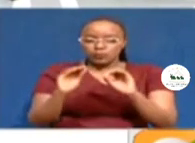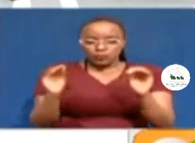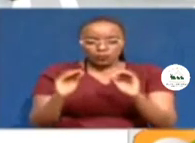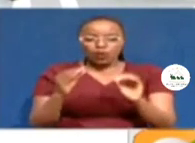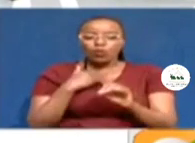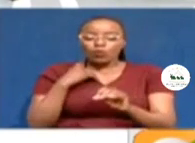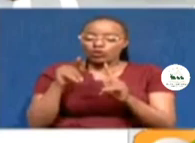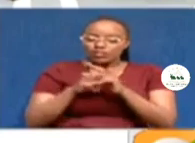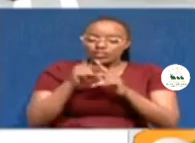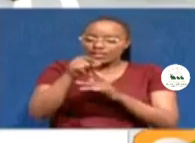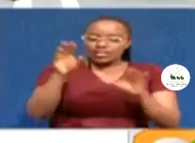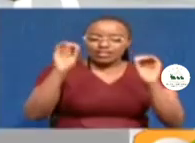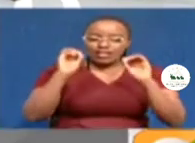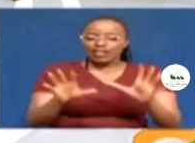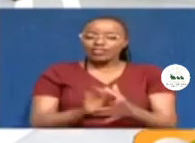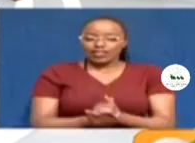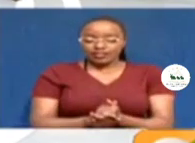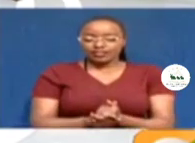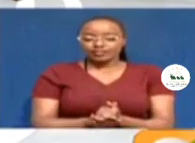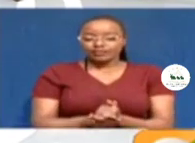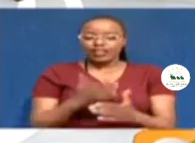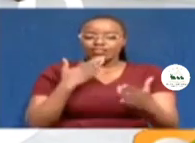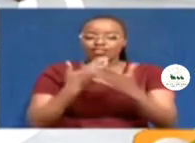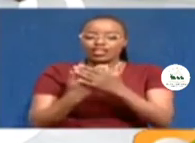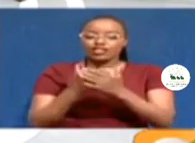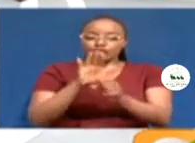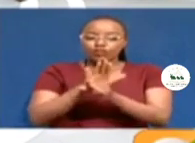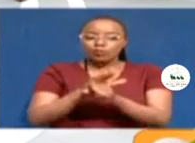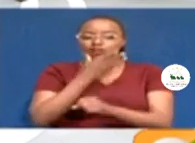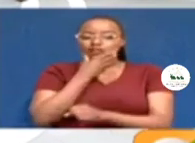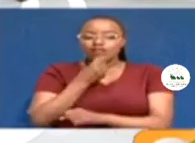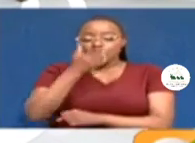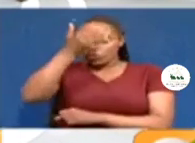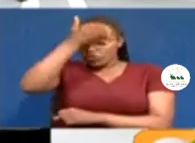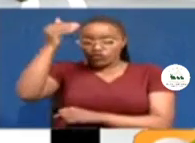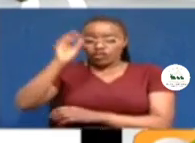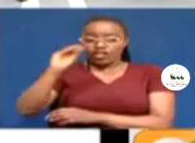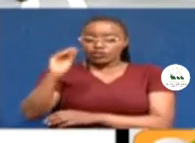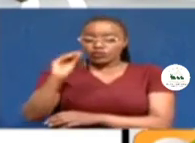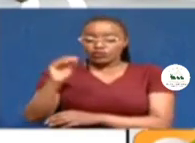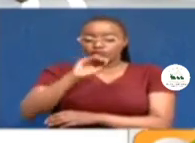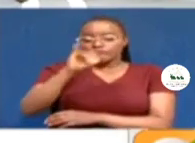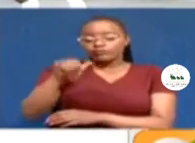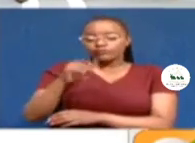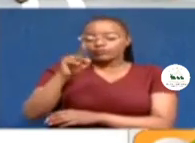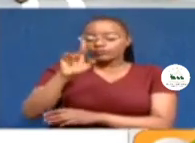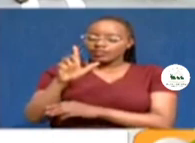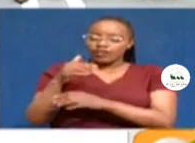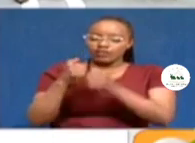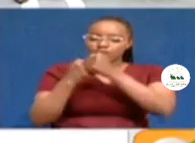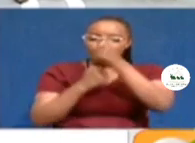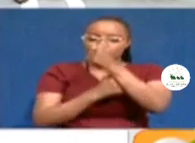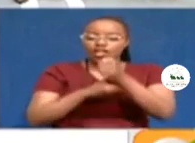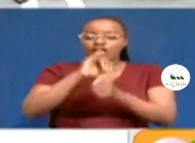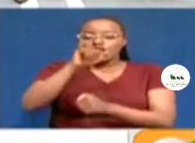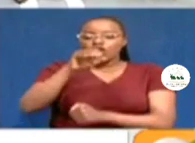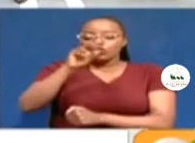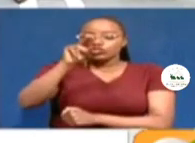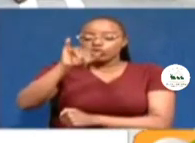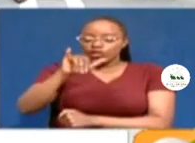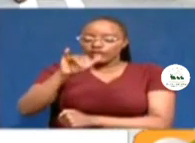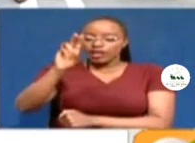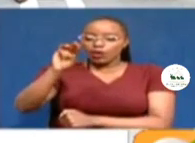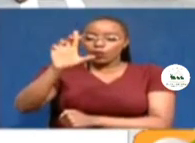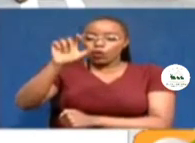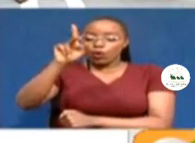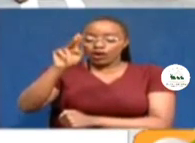slippery slope. Thank you. Thank you. Thank you, gentlemen. Don't forget, Jeff Kennedy Live is powered by Johnny Walker. You